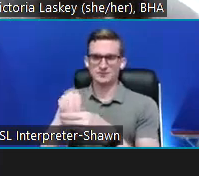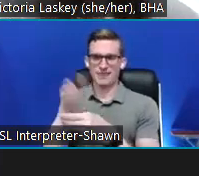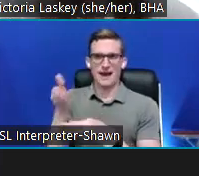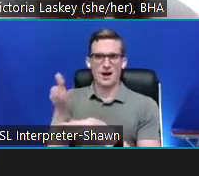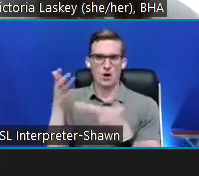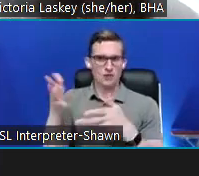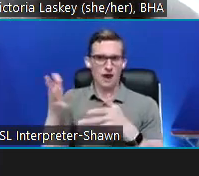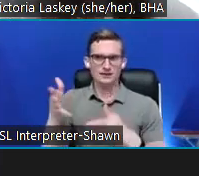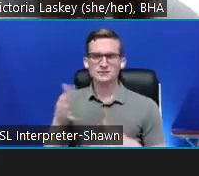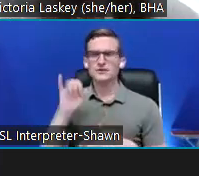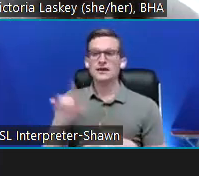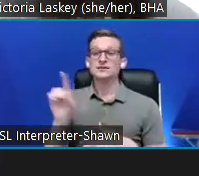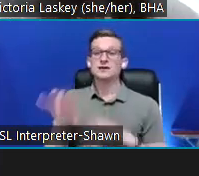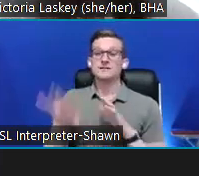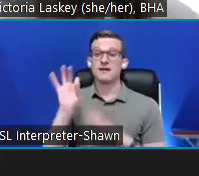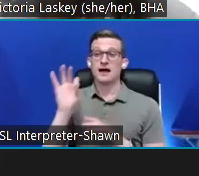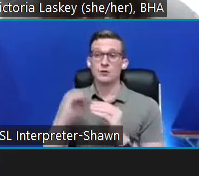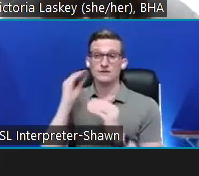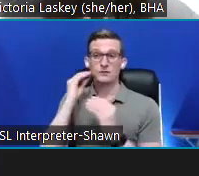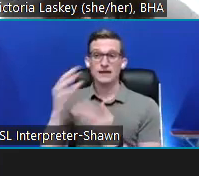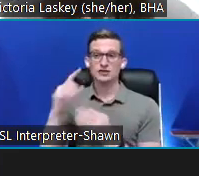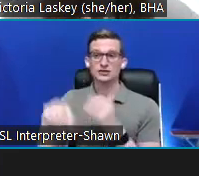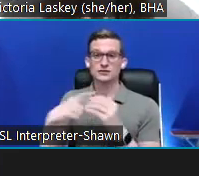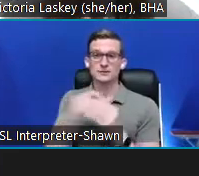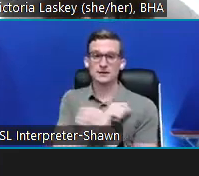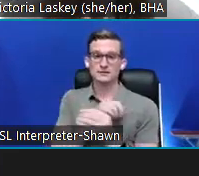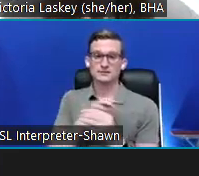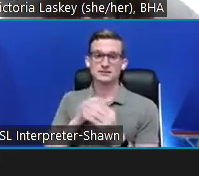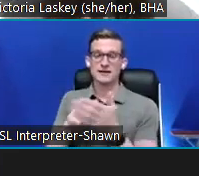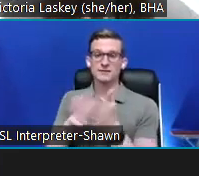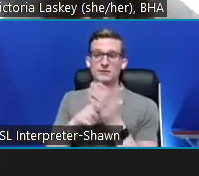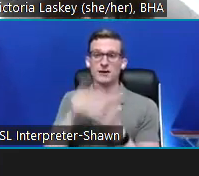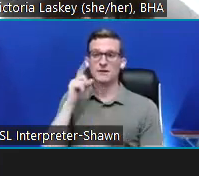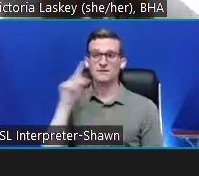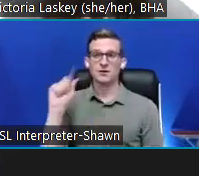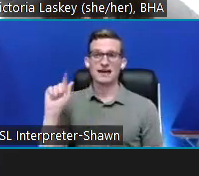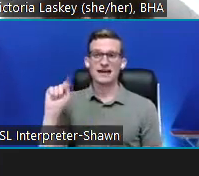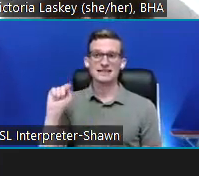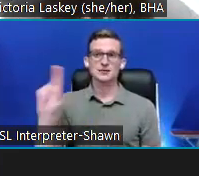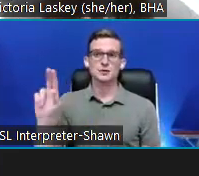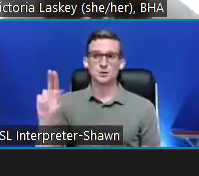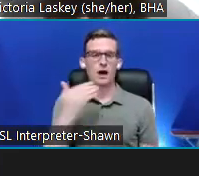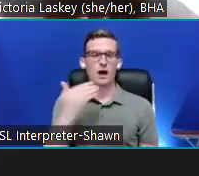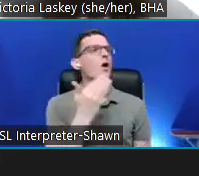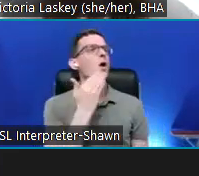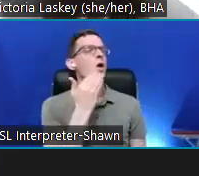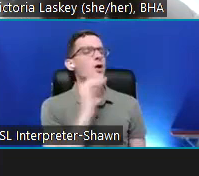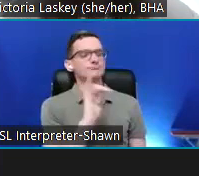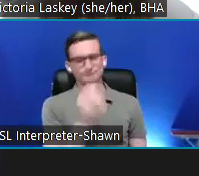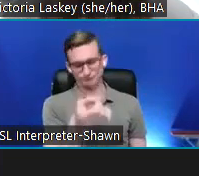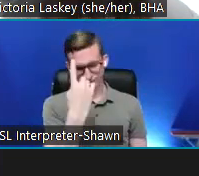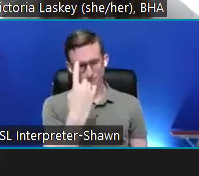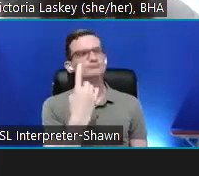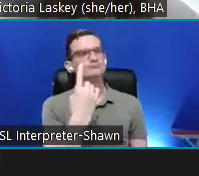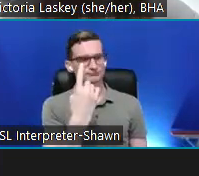information about the staffing requirements for ATUs. Thank you. That makes total sense. Yeah,